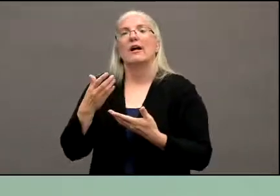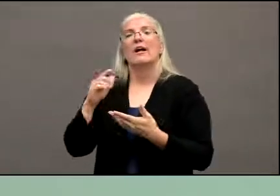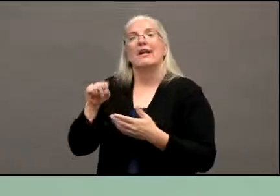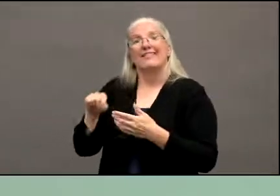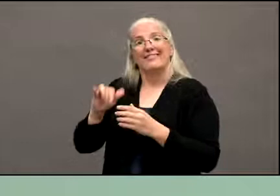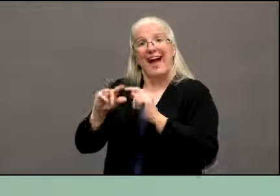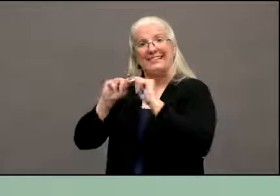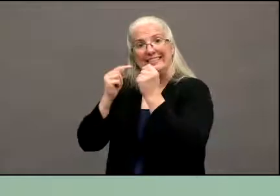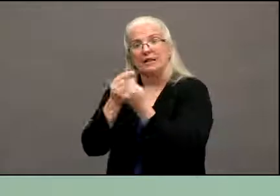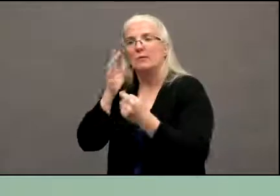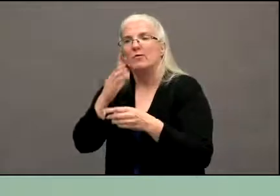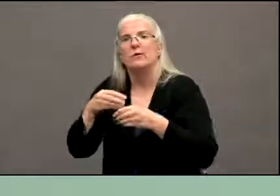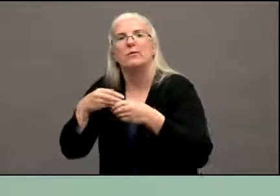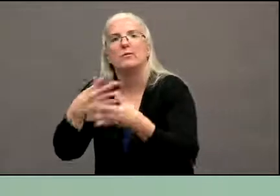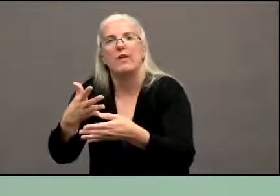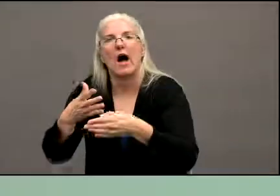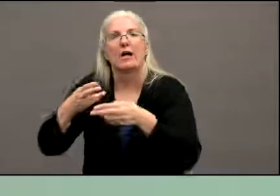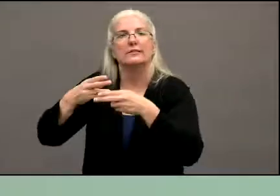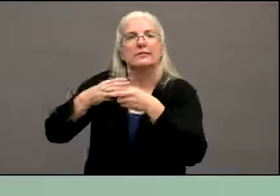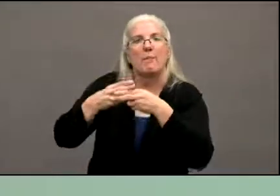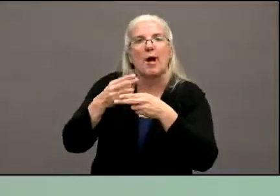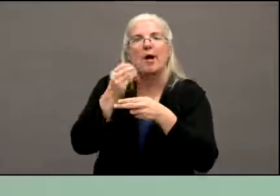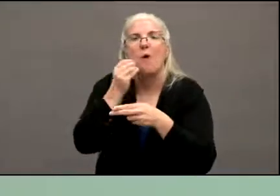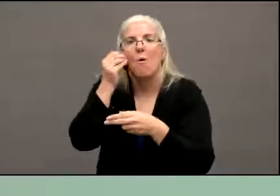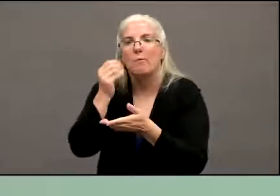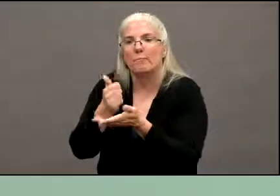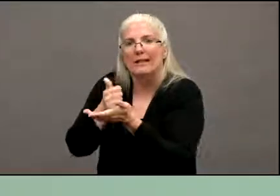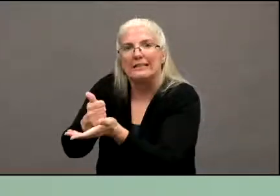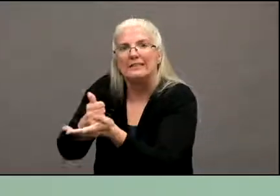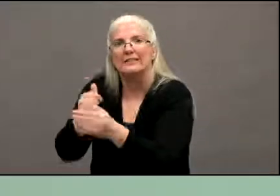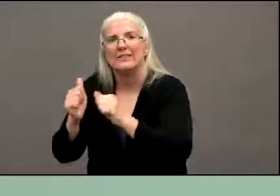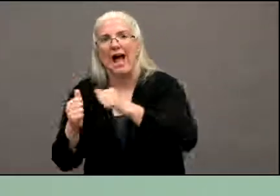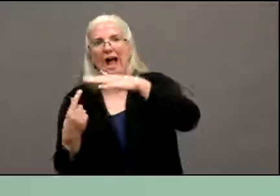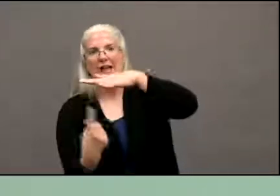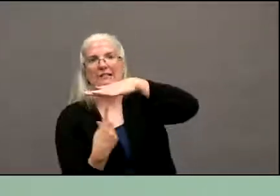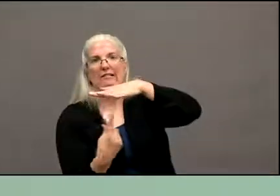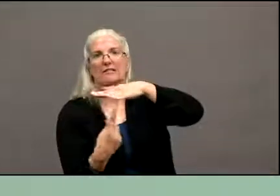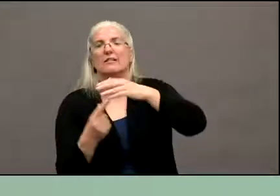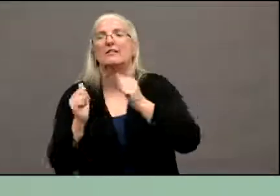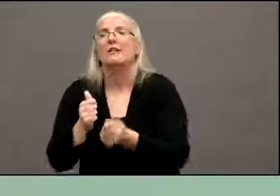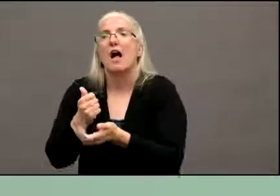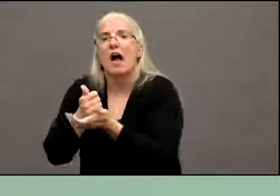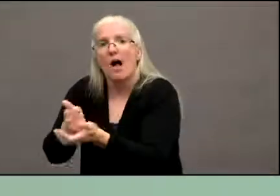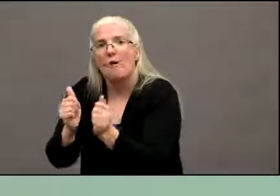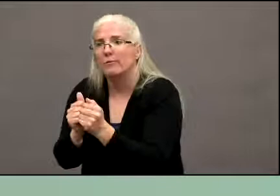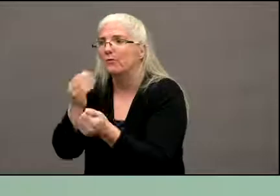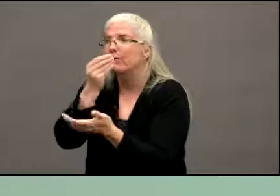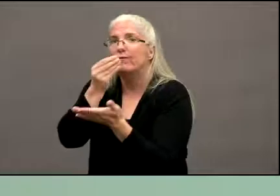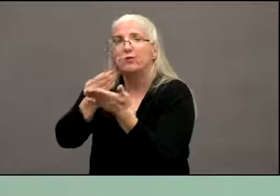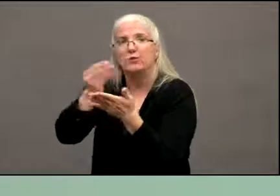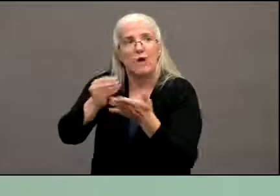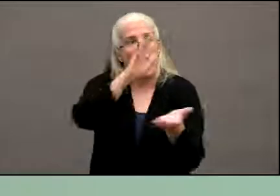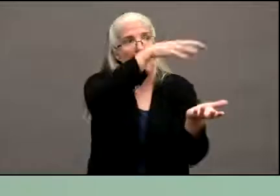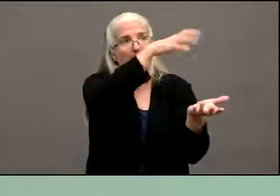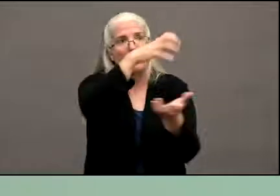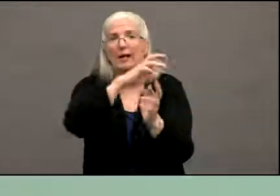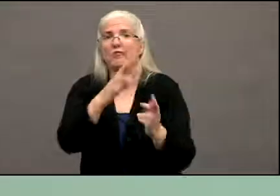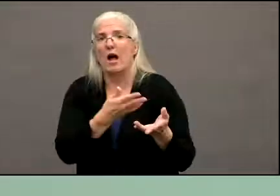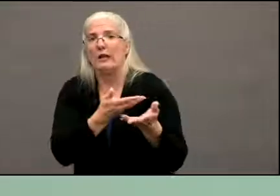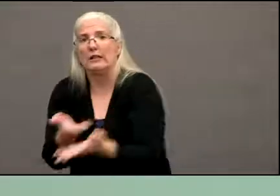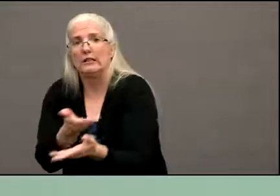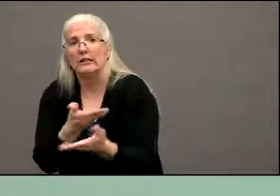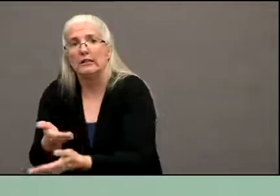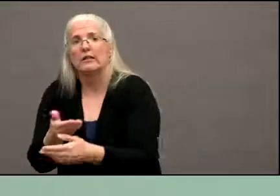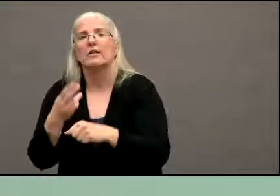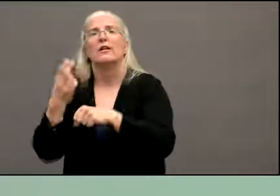that's what you need, assistance with groceries, assistance with getting you the proper health care and medical services.